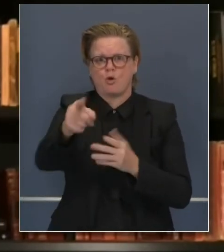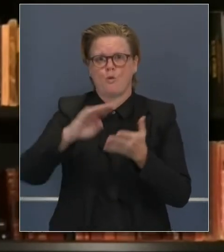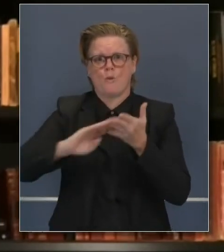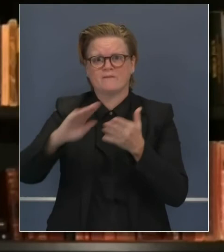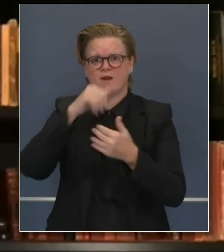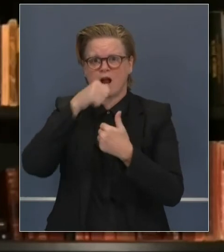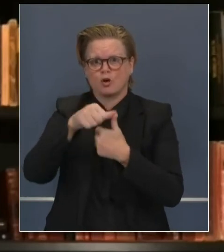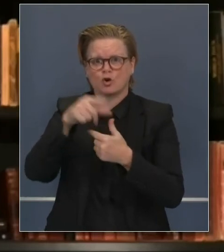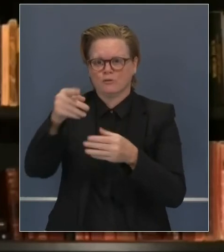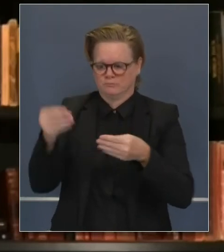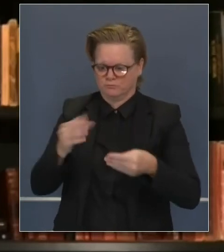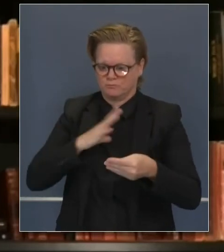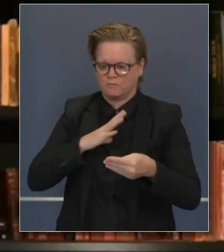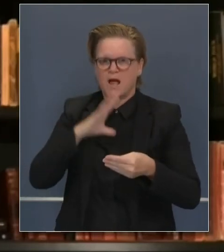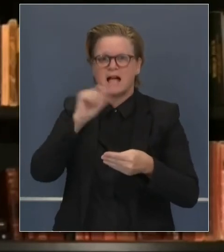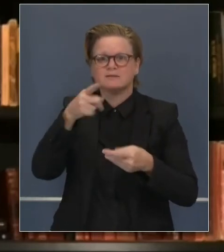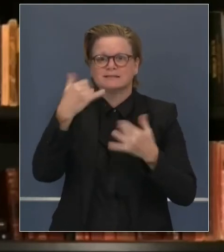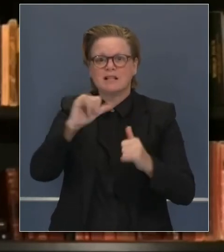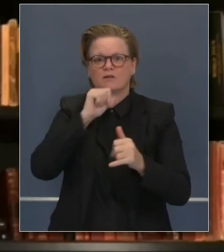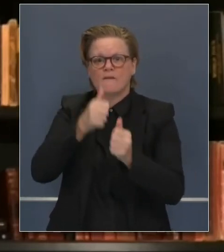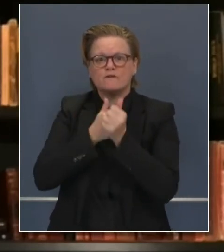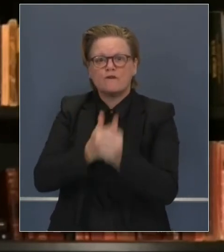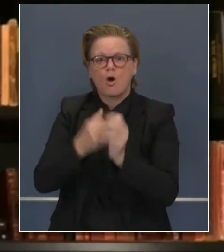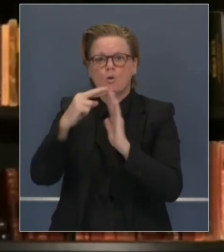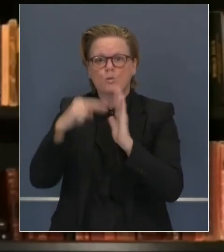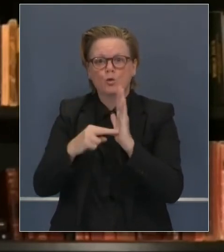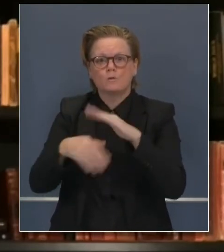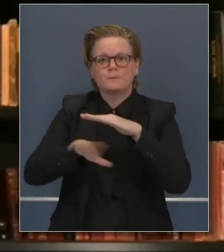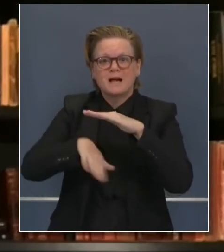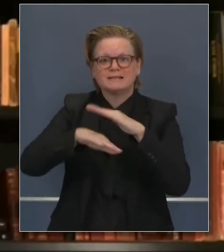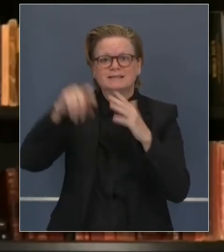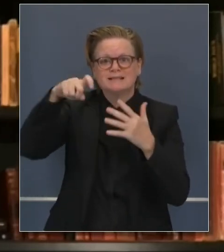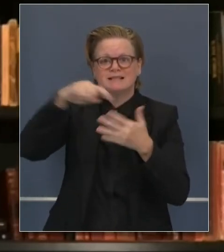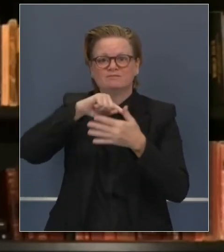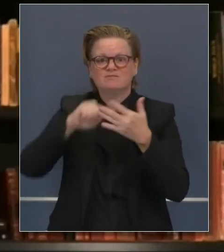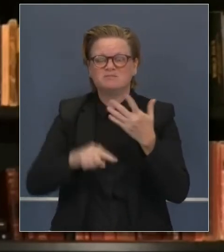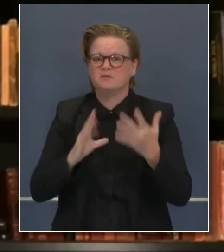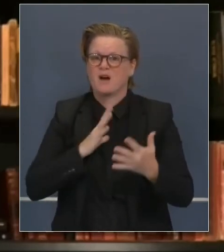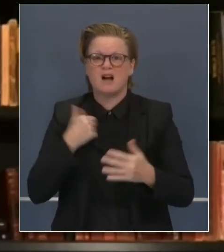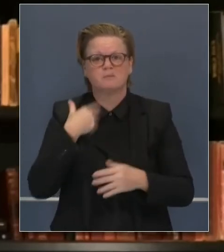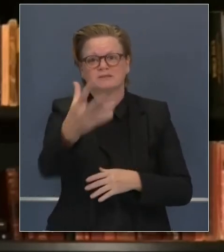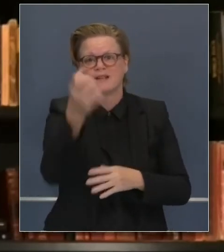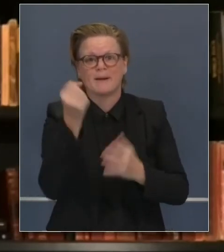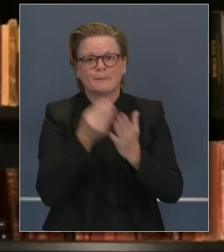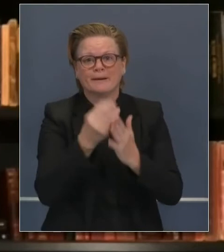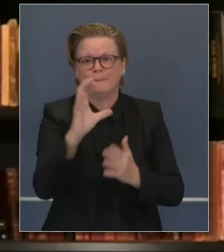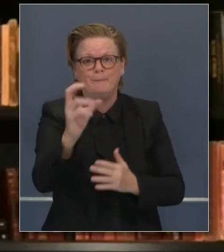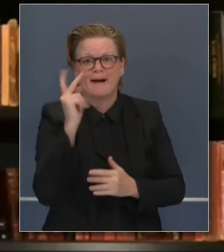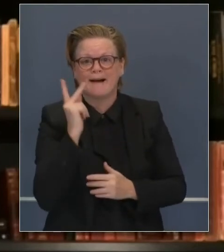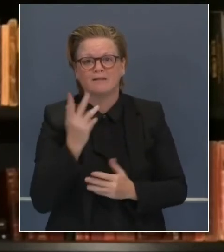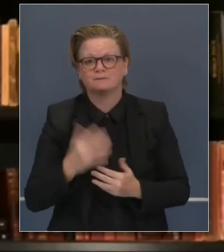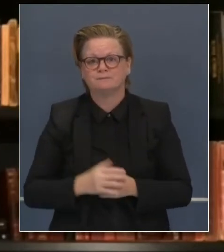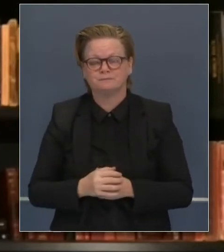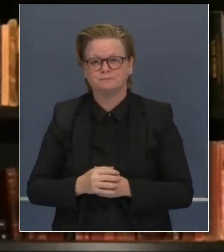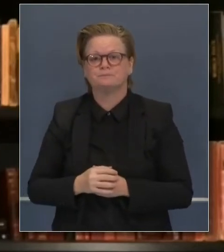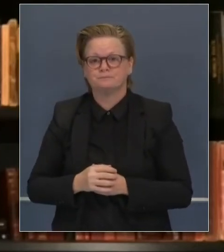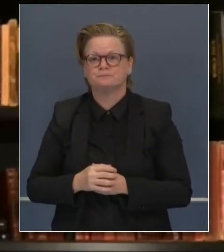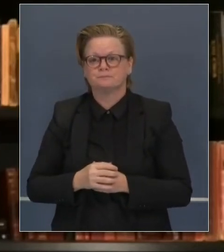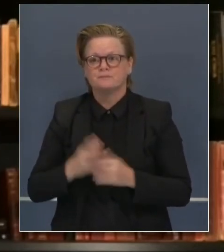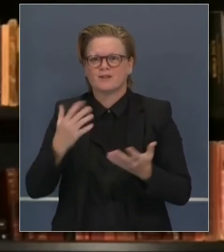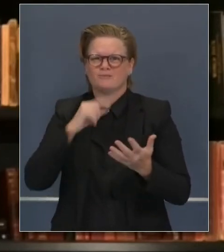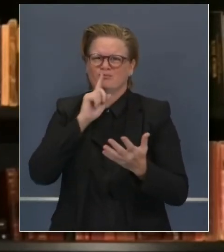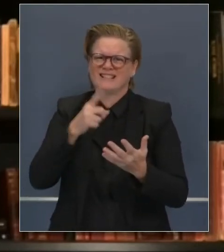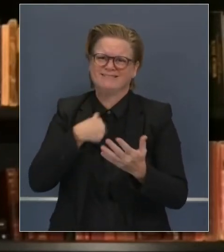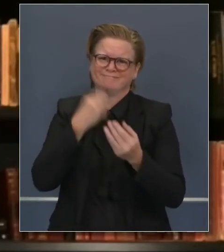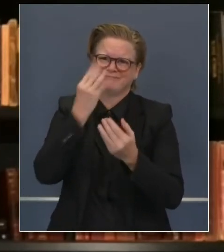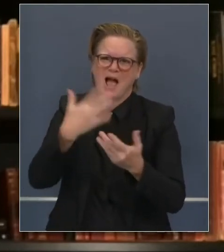have withheld dollars on that basis as well. It's not something we look forward to. It's not a threatening point. It's just a point